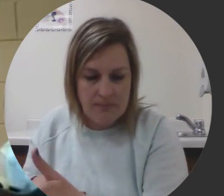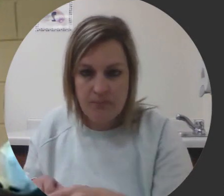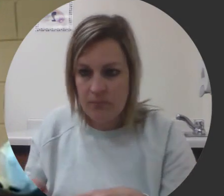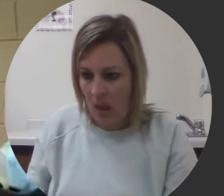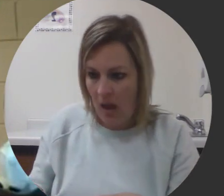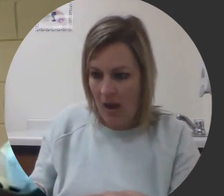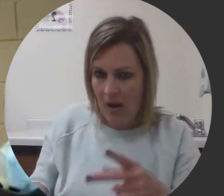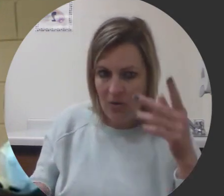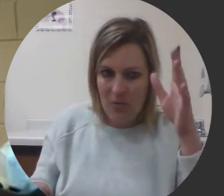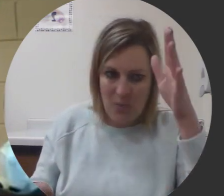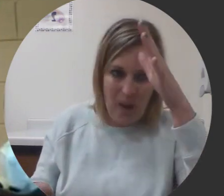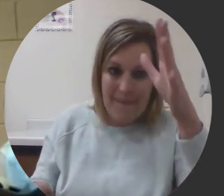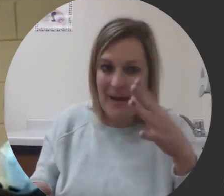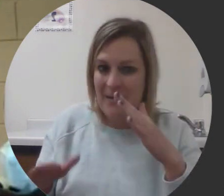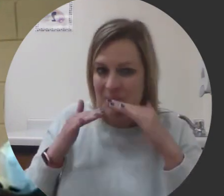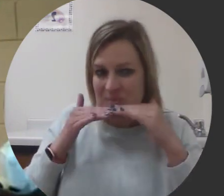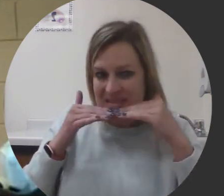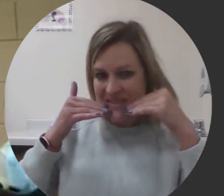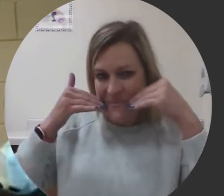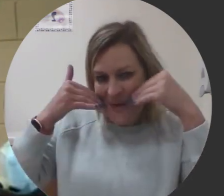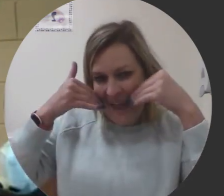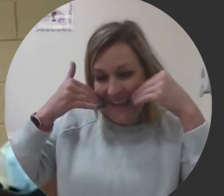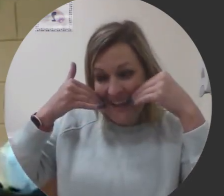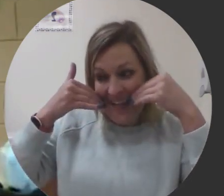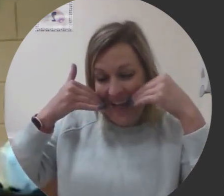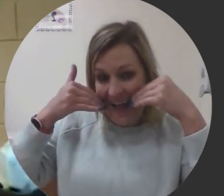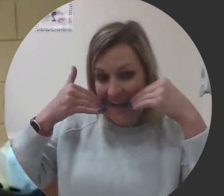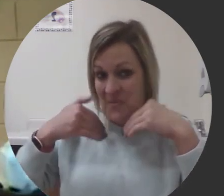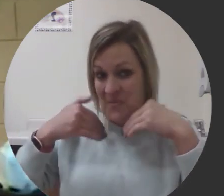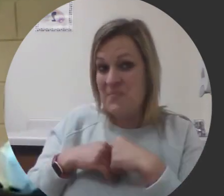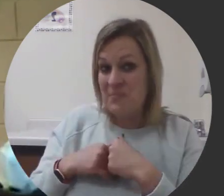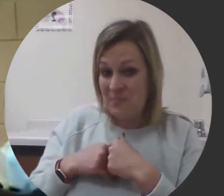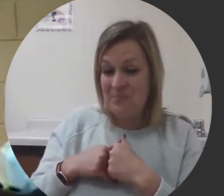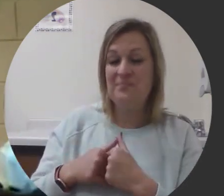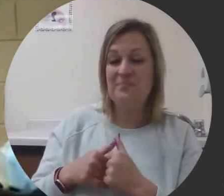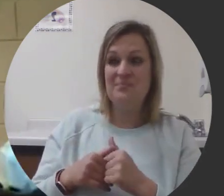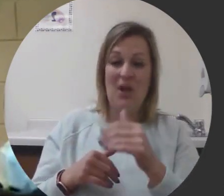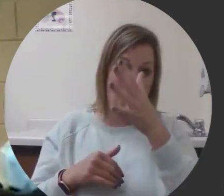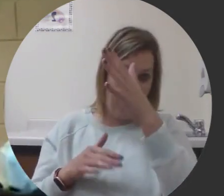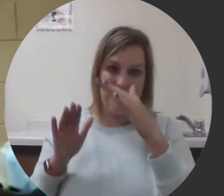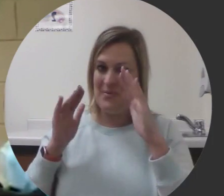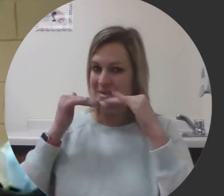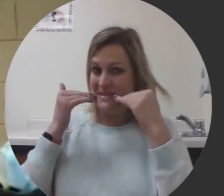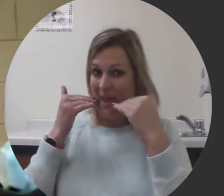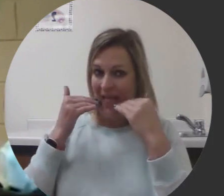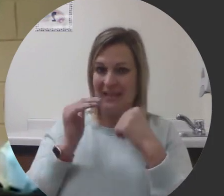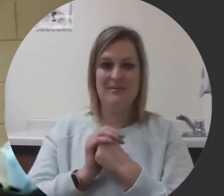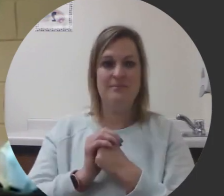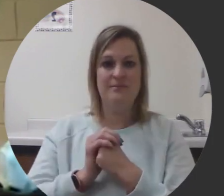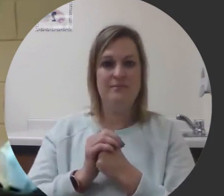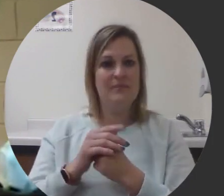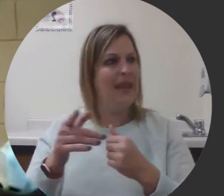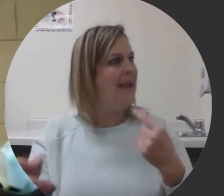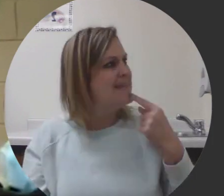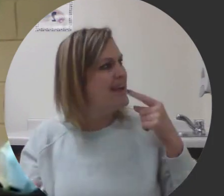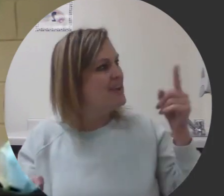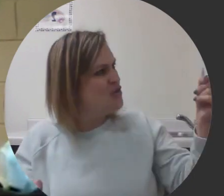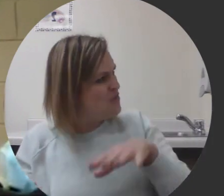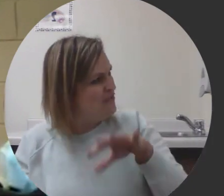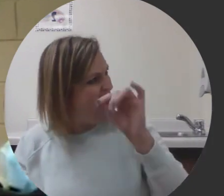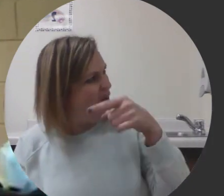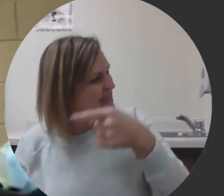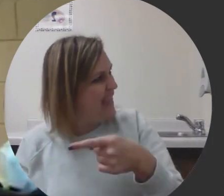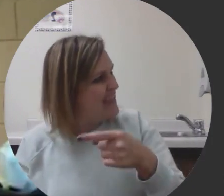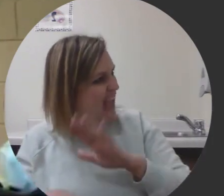they saw that he was smiling broadly. Grumble was smiling. It's that thing you found on the beach after the storm, isn't it,